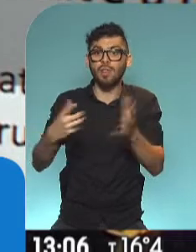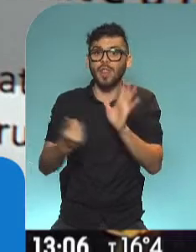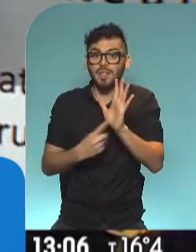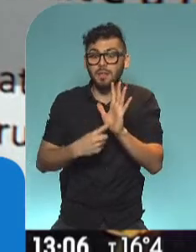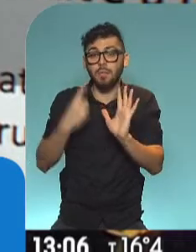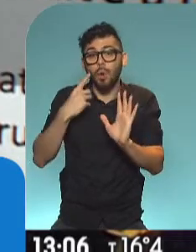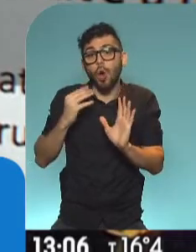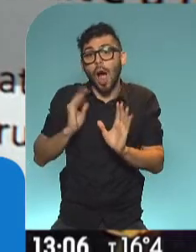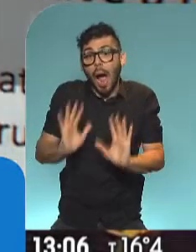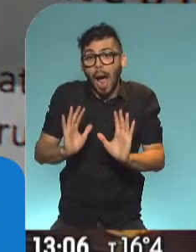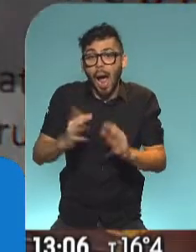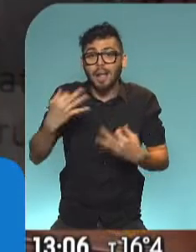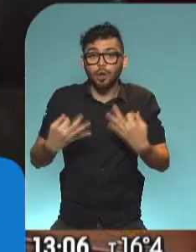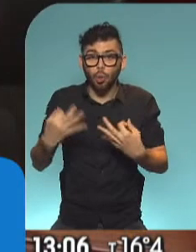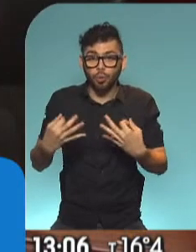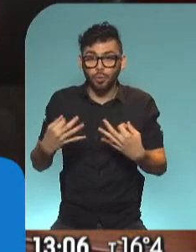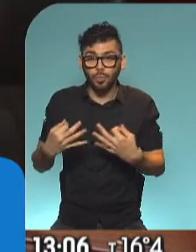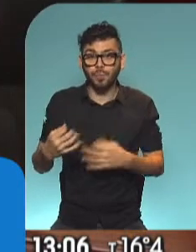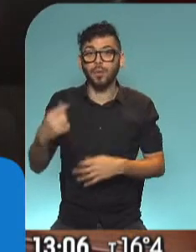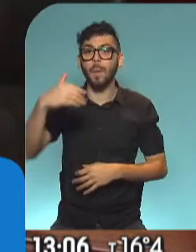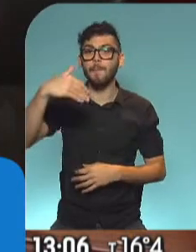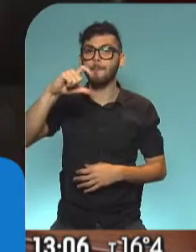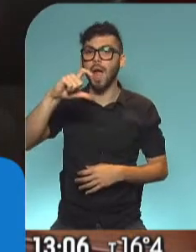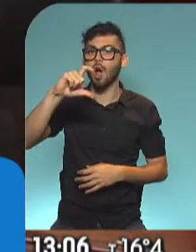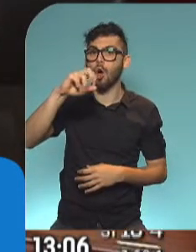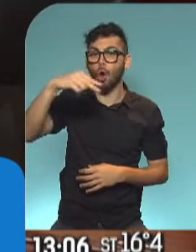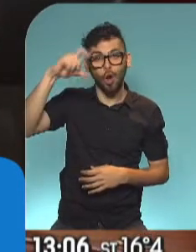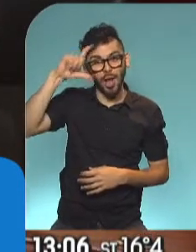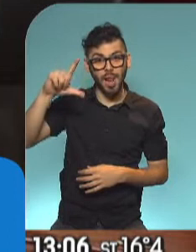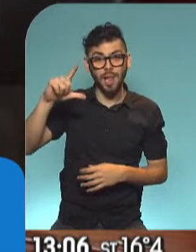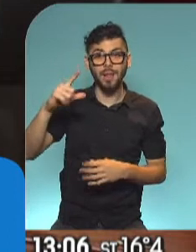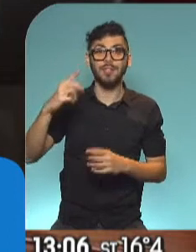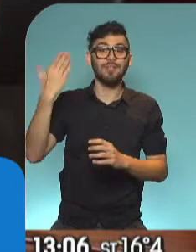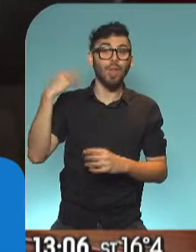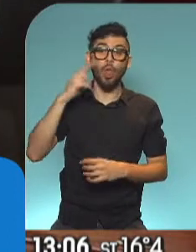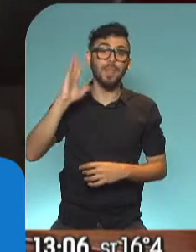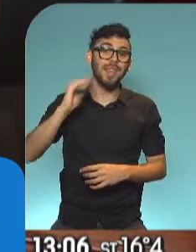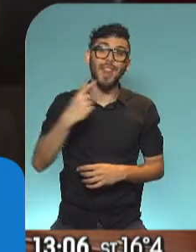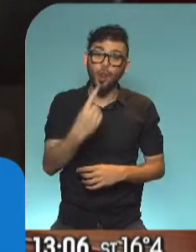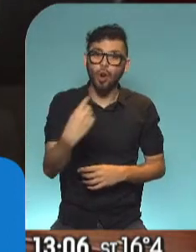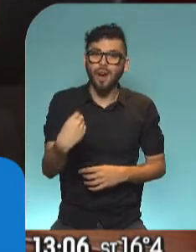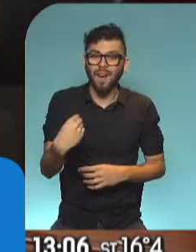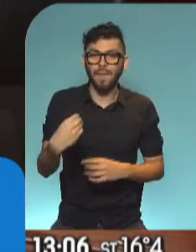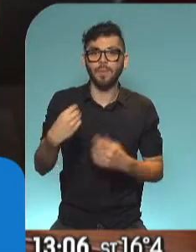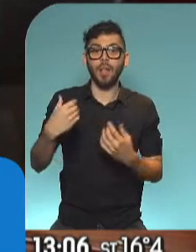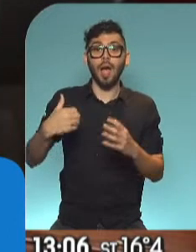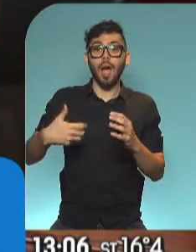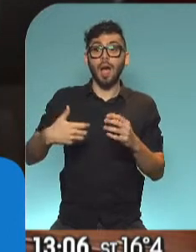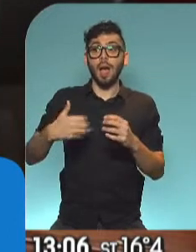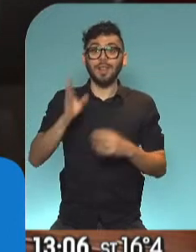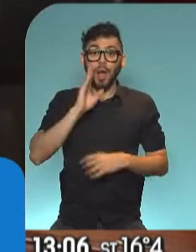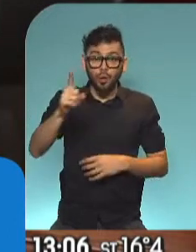fair. This is what Leader McConnell said in 2016. The American people should have a voice